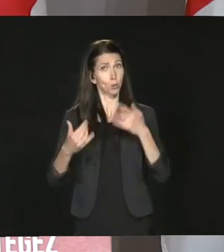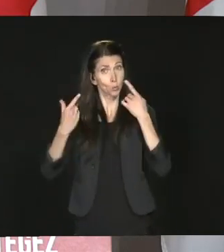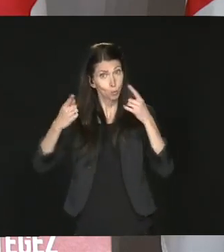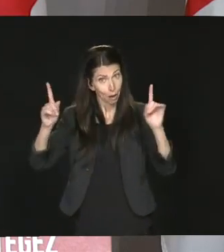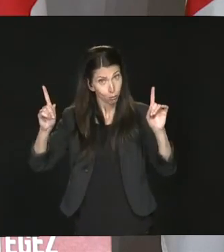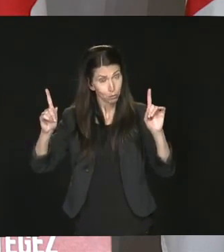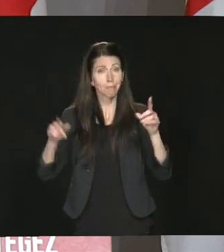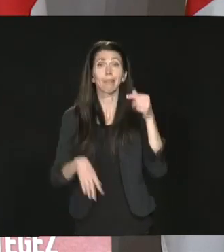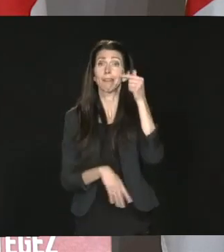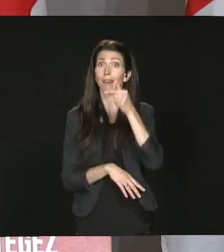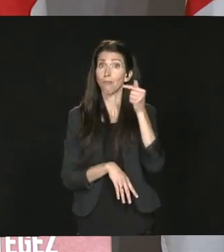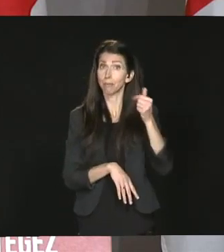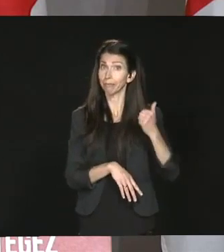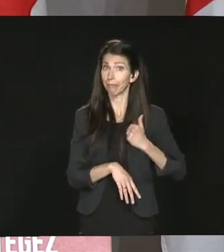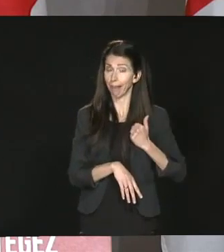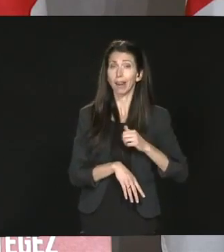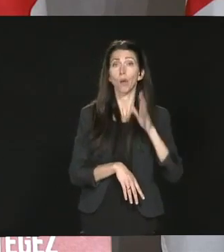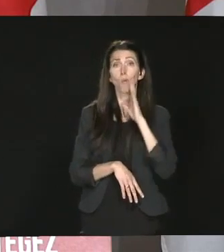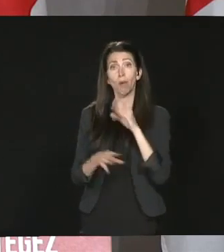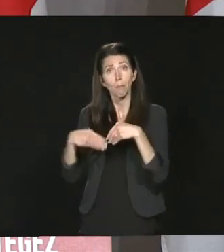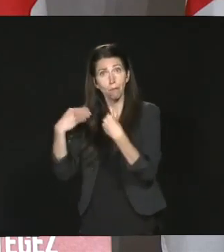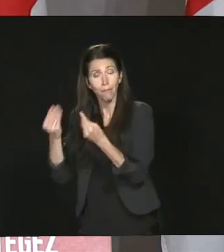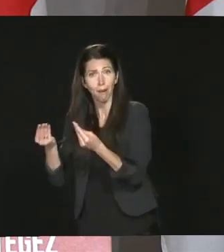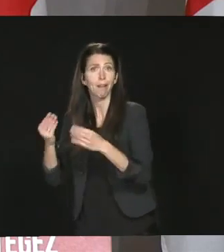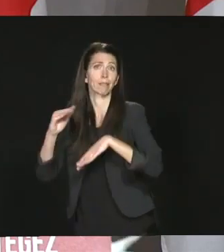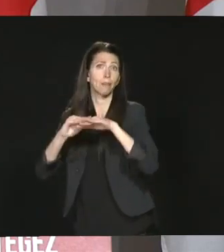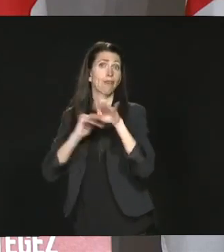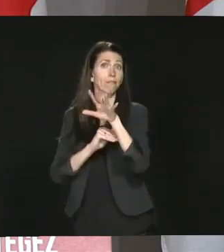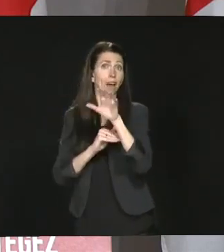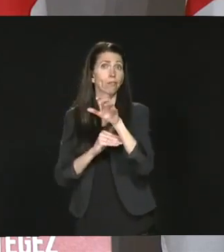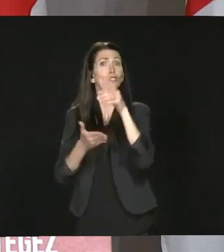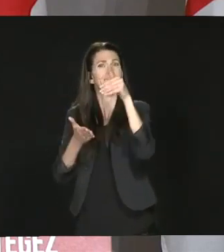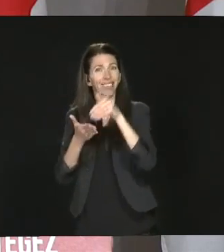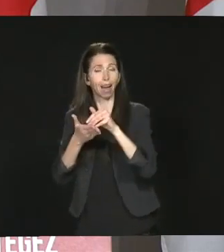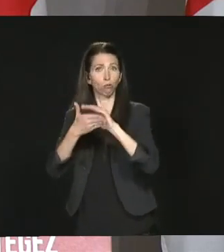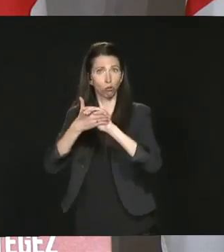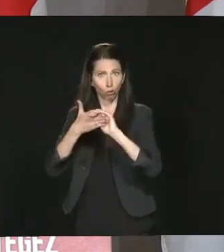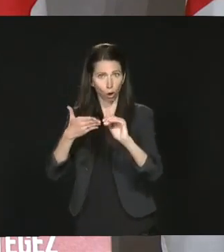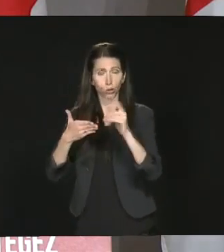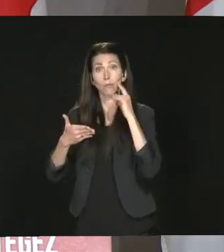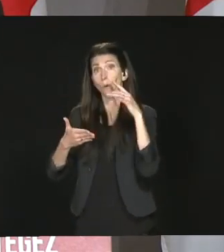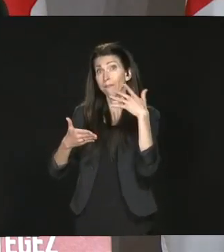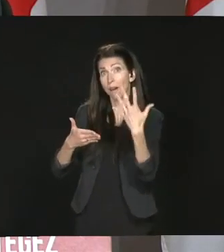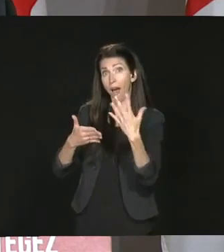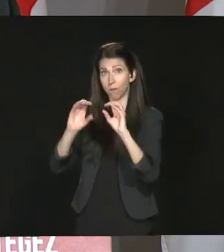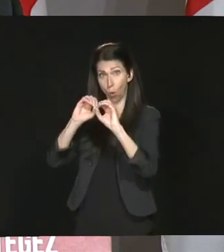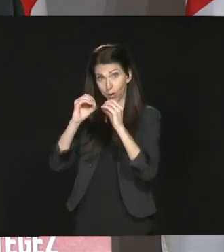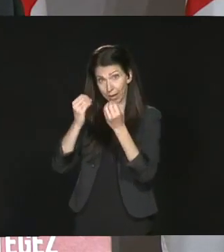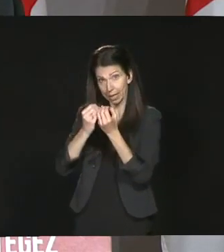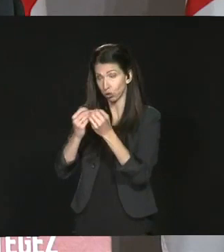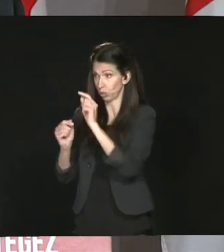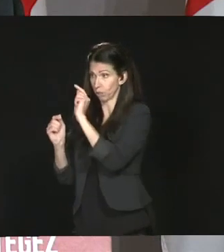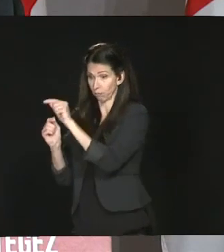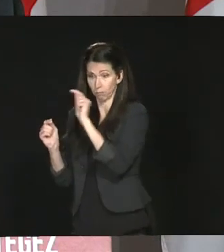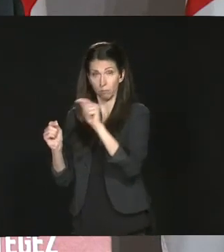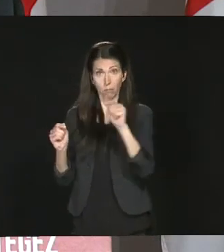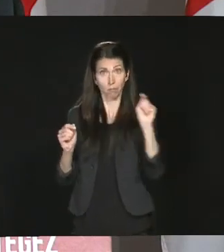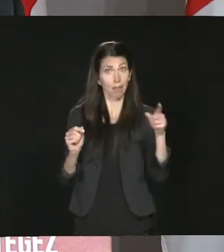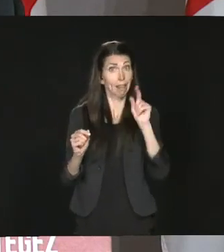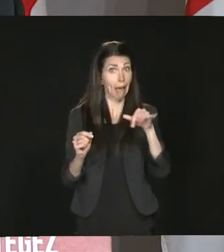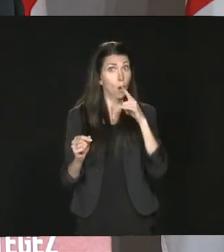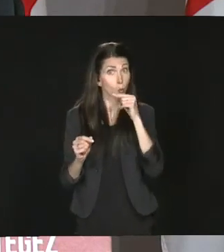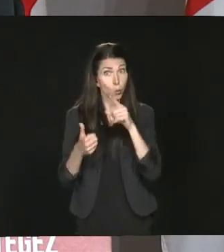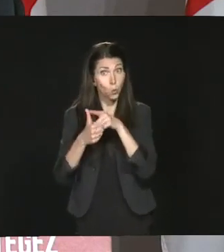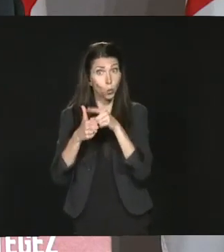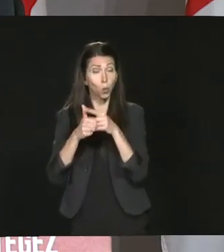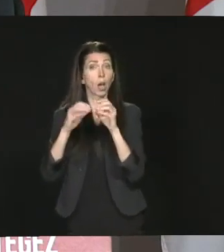to $500,000 to five national voluntary organizations. These include the Association de